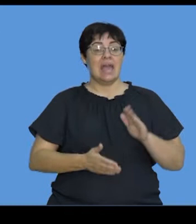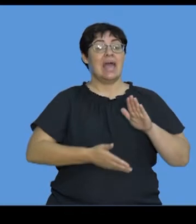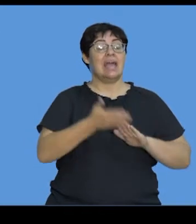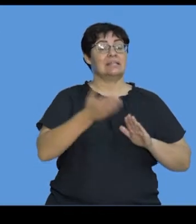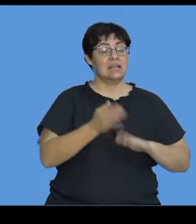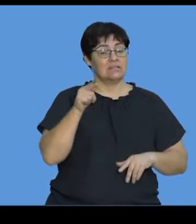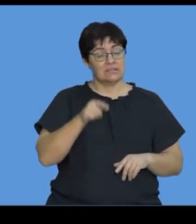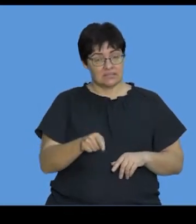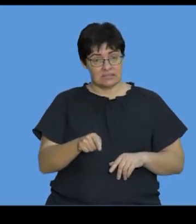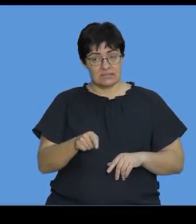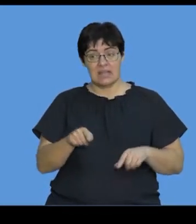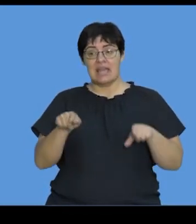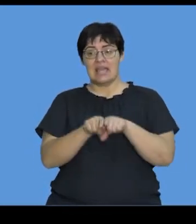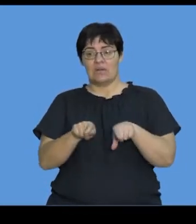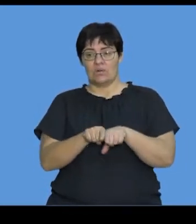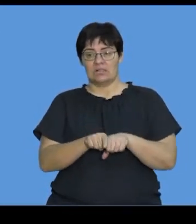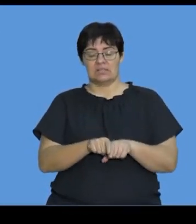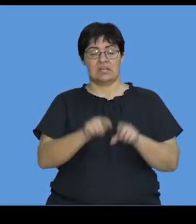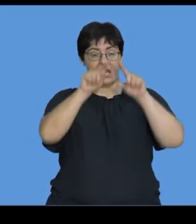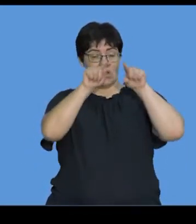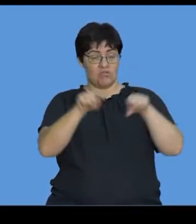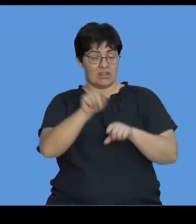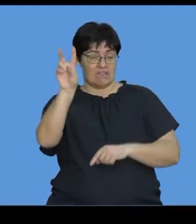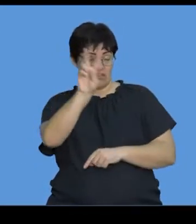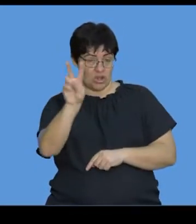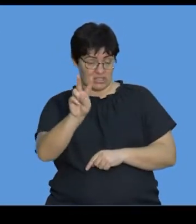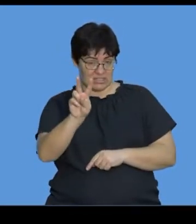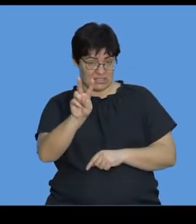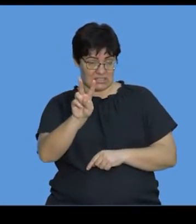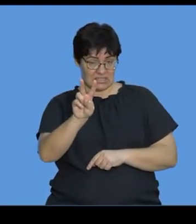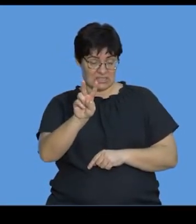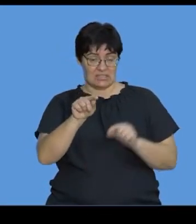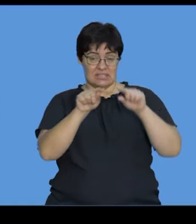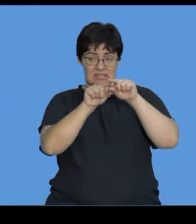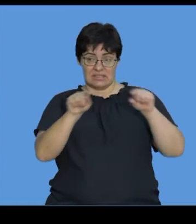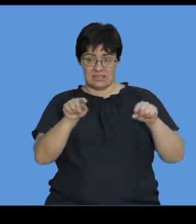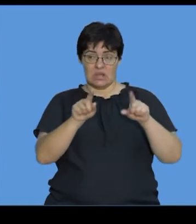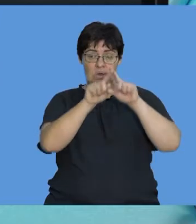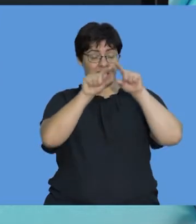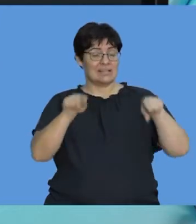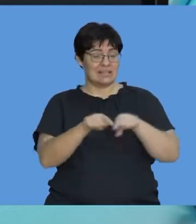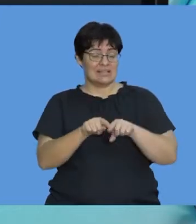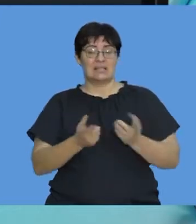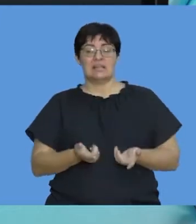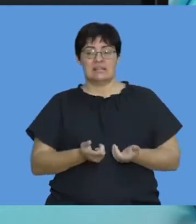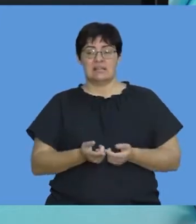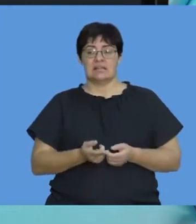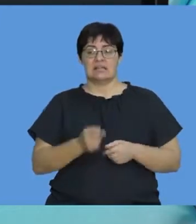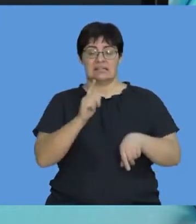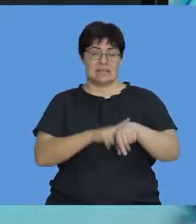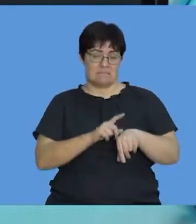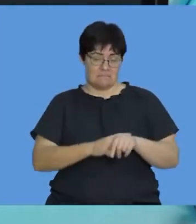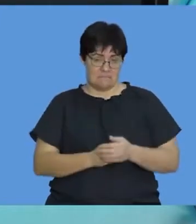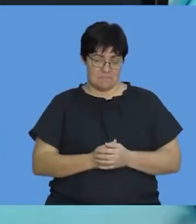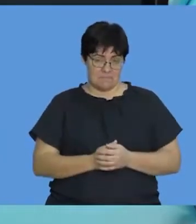is the rate of change. So it's the change in velocity. Remember, delta, the triangle, delta means